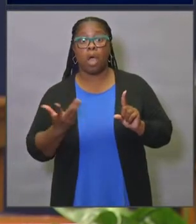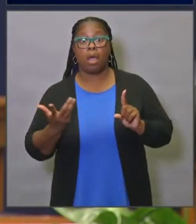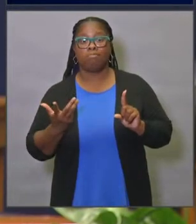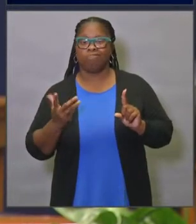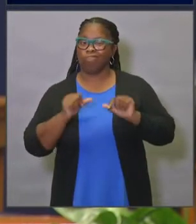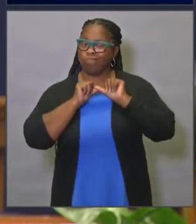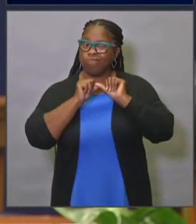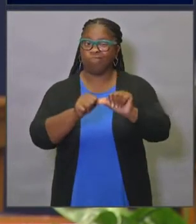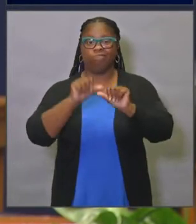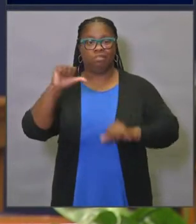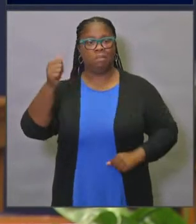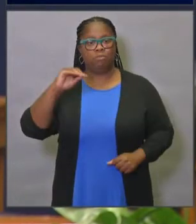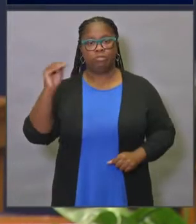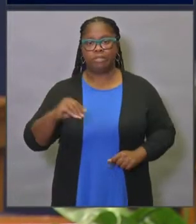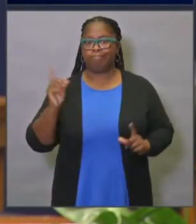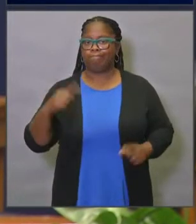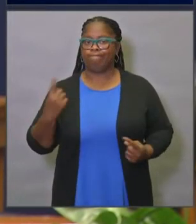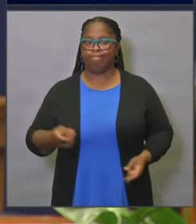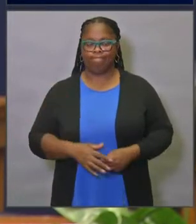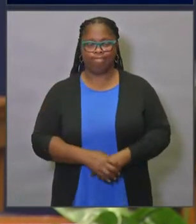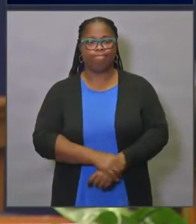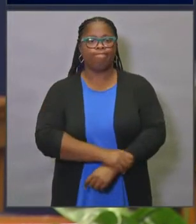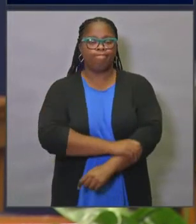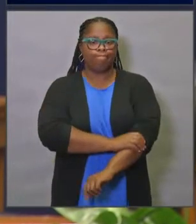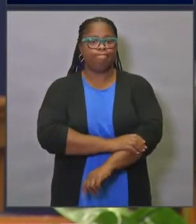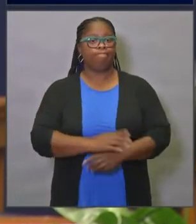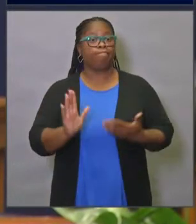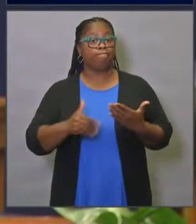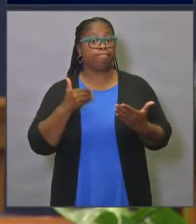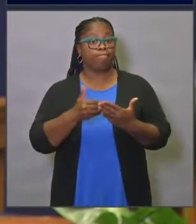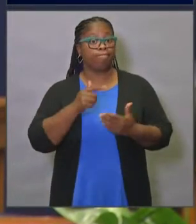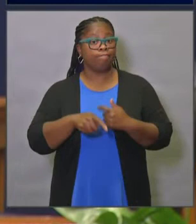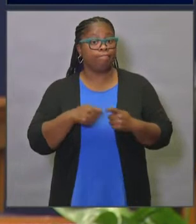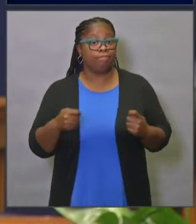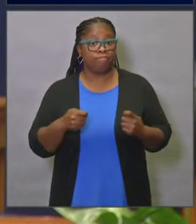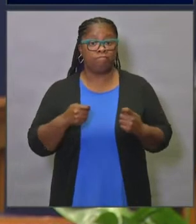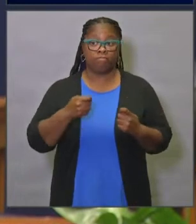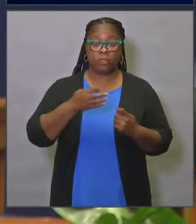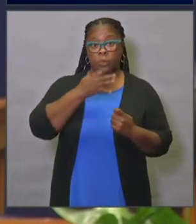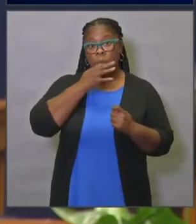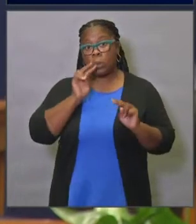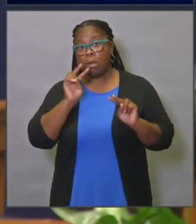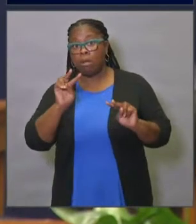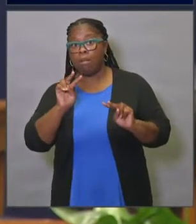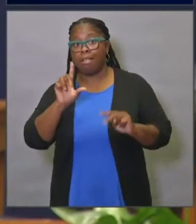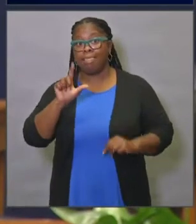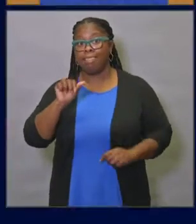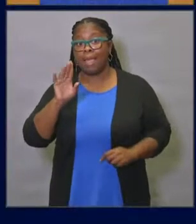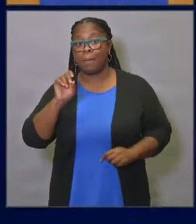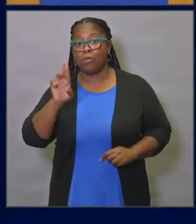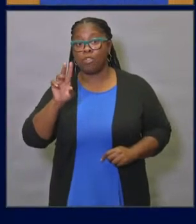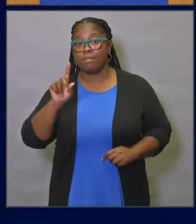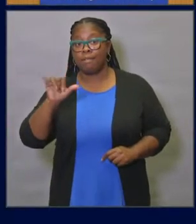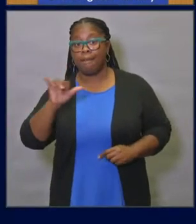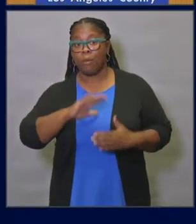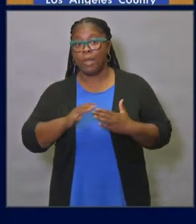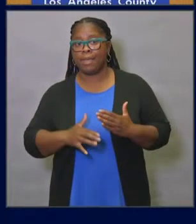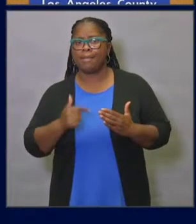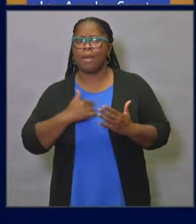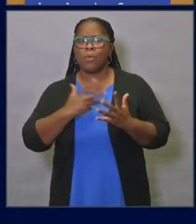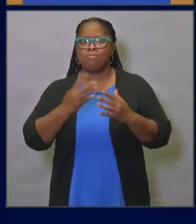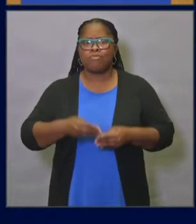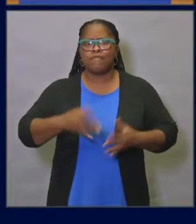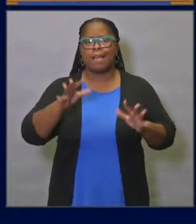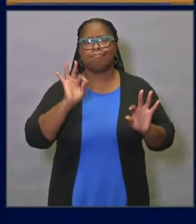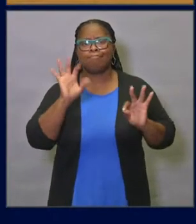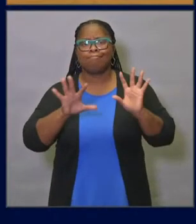remains at 10%. In closing, as we're coming up on Labor Day weekend, I want to share with you tips for celebrating as